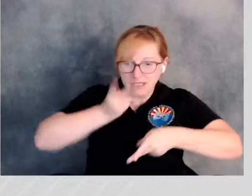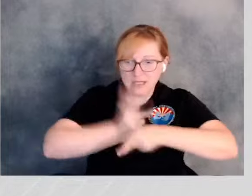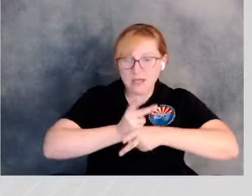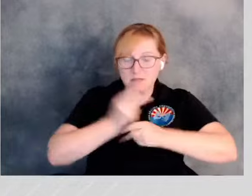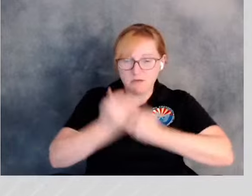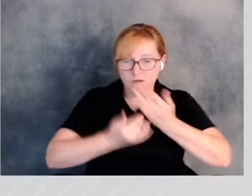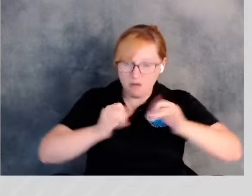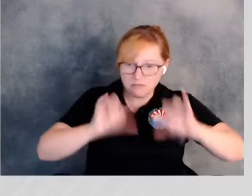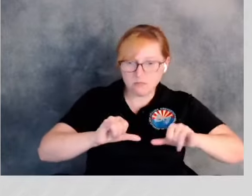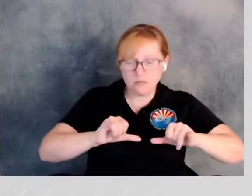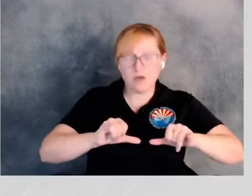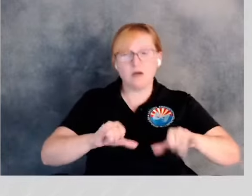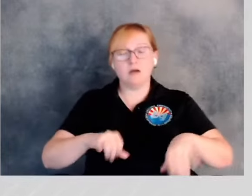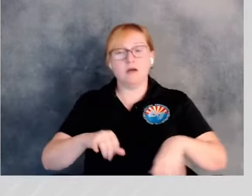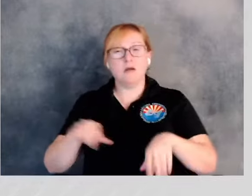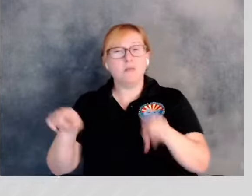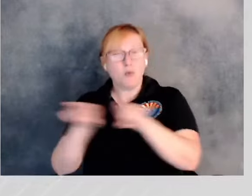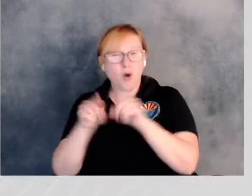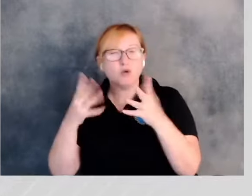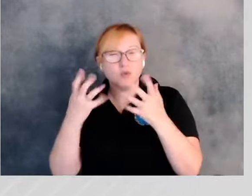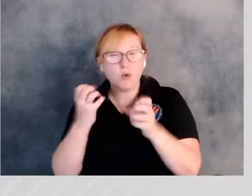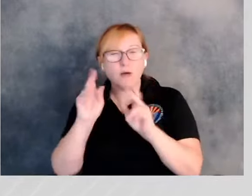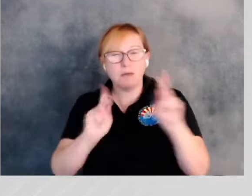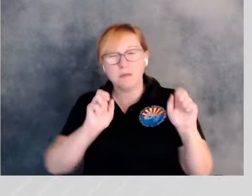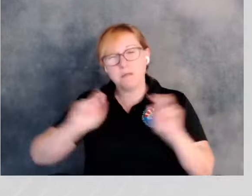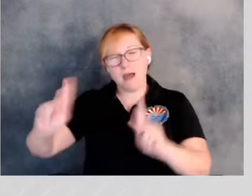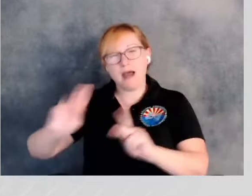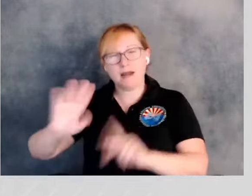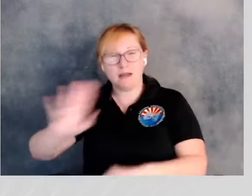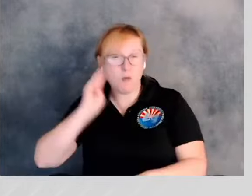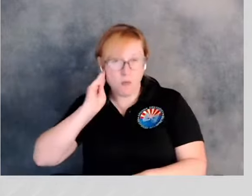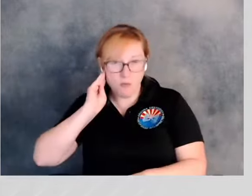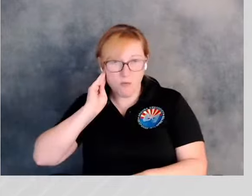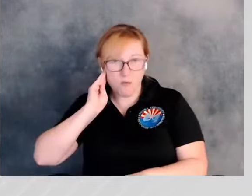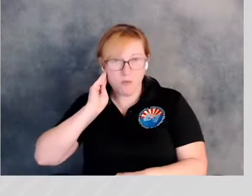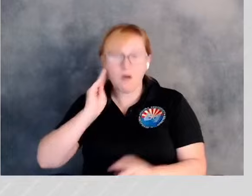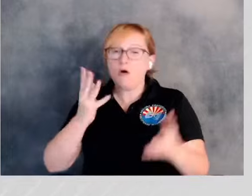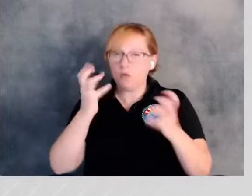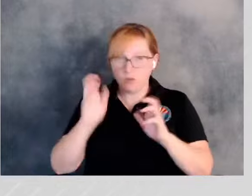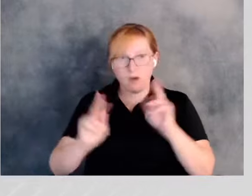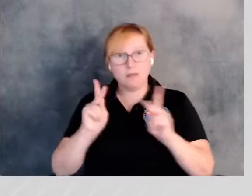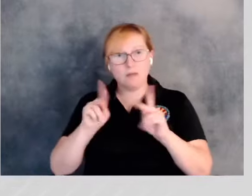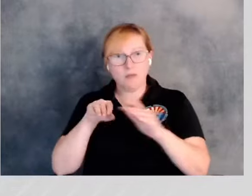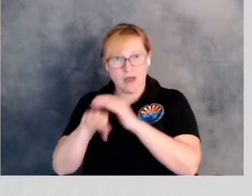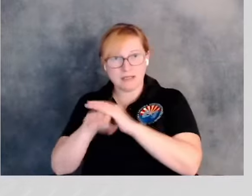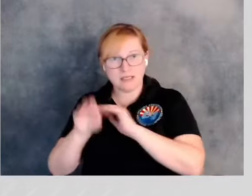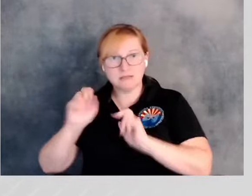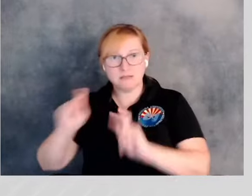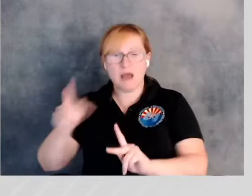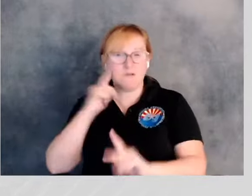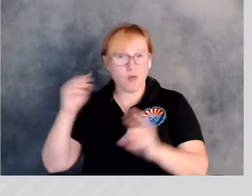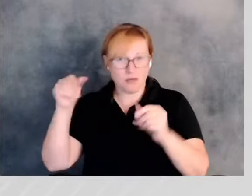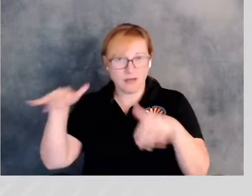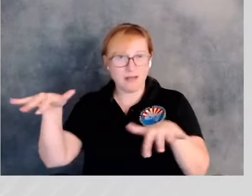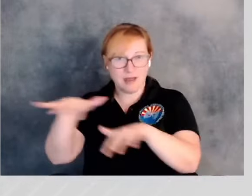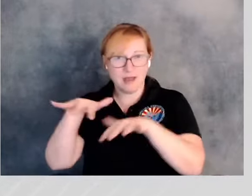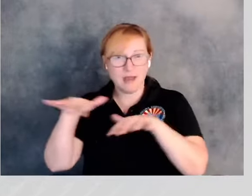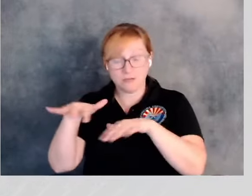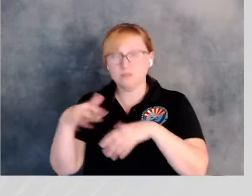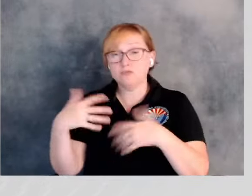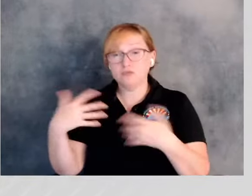us was to get people back into their homes and to get people access back to the land. And so not long ago, we were able